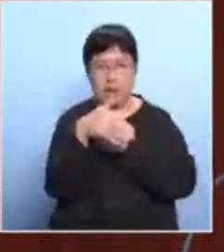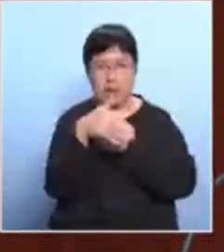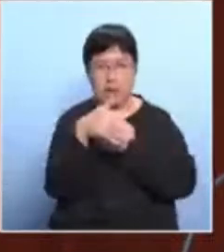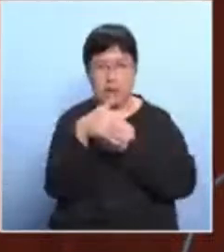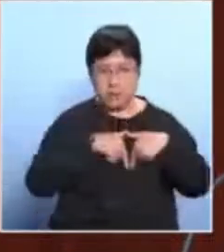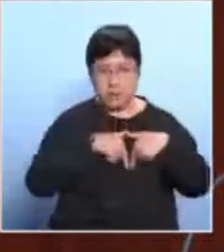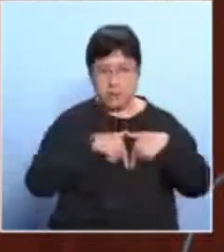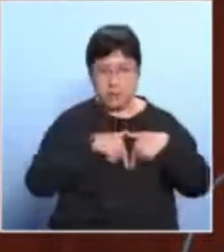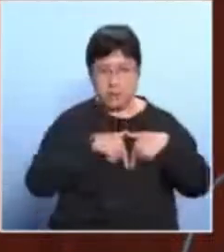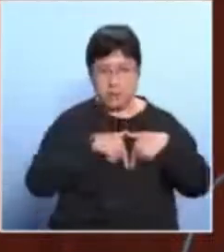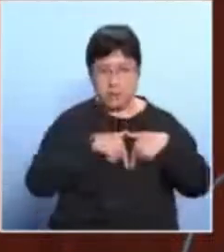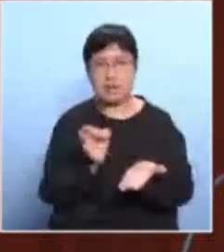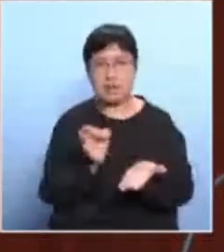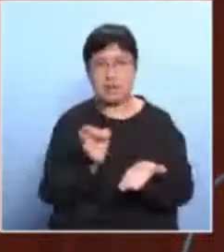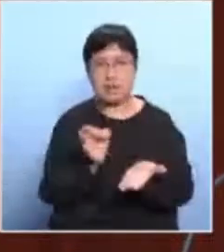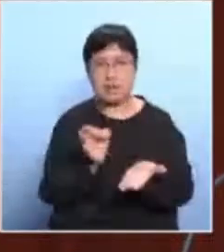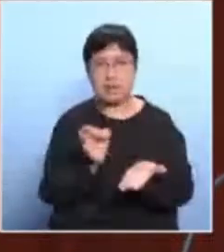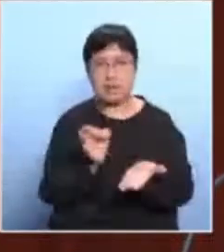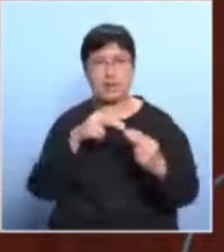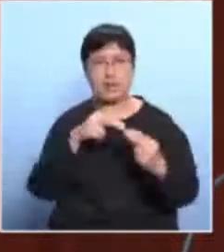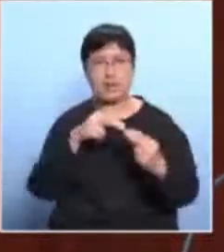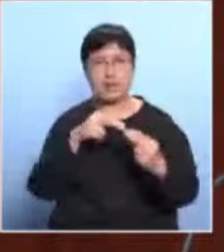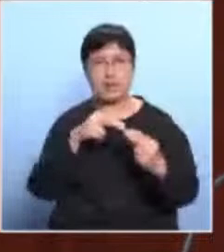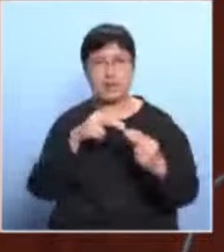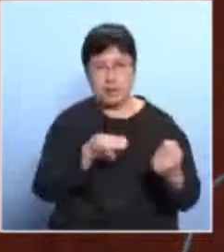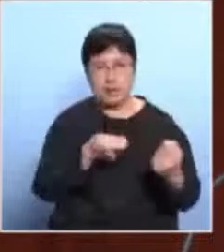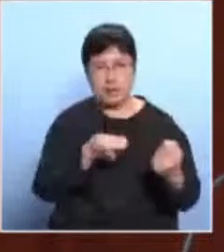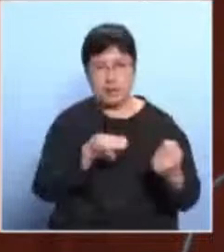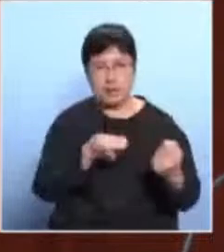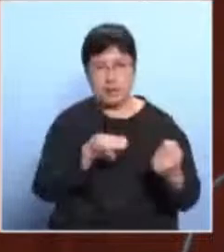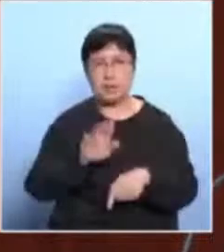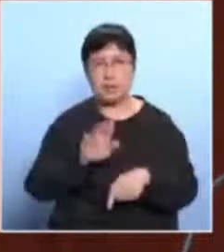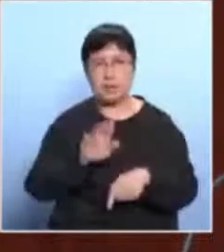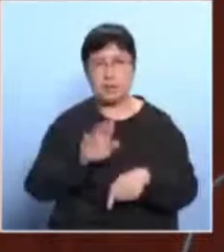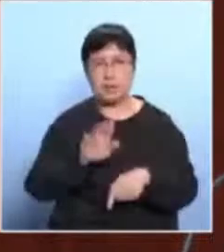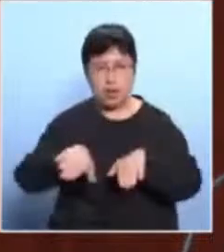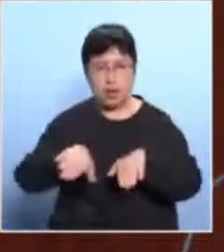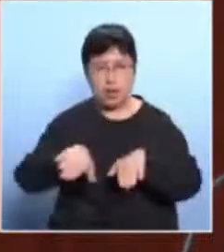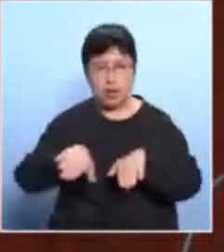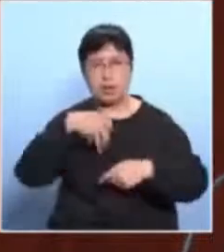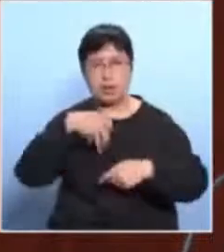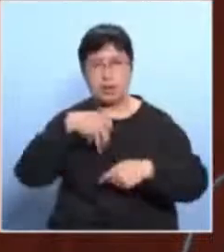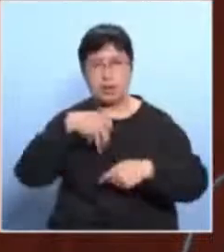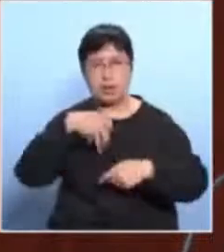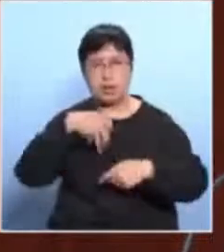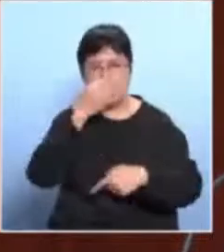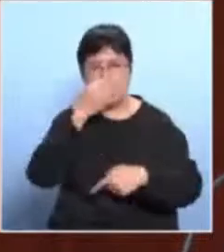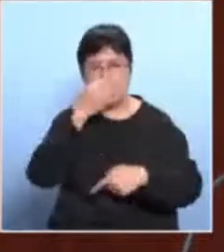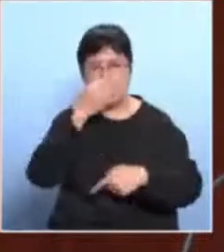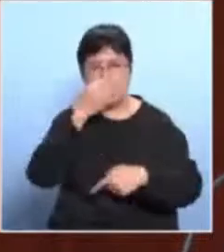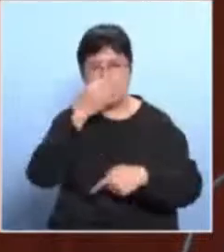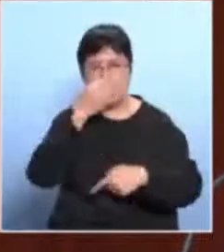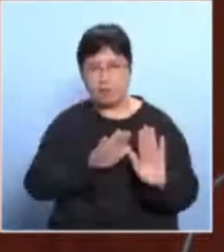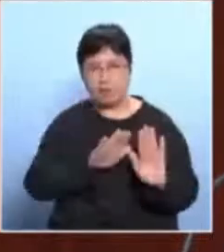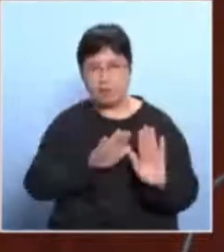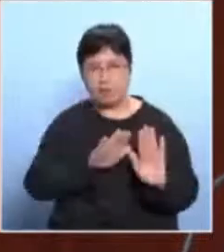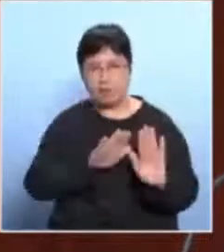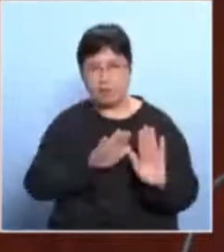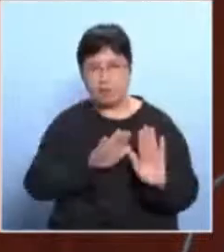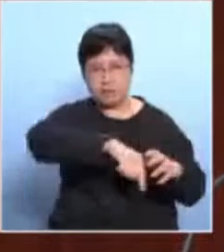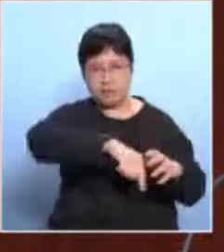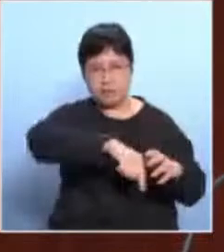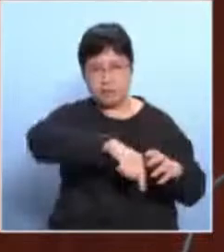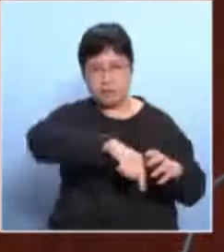surrounding area, and connecting with the Qianhai-Shenzhen-Hong Kong Modern Service Industry Cooperation Zone. The hub